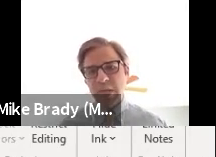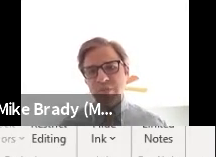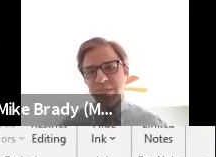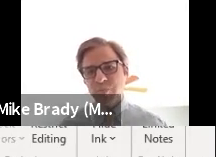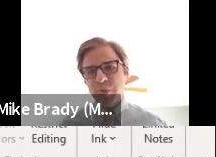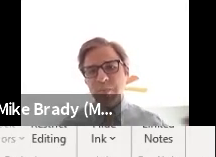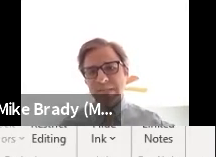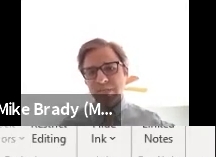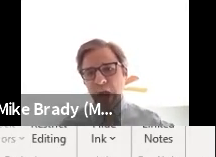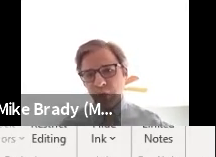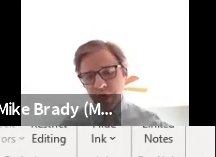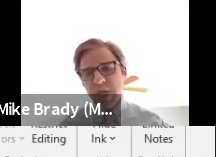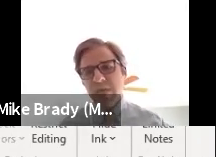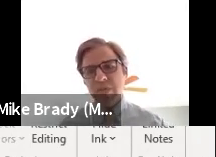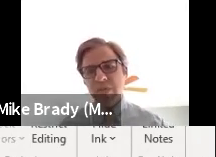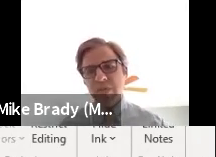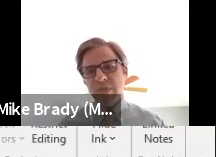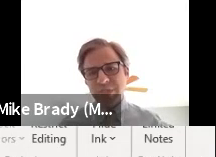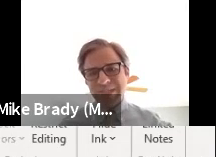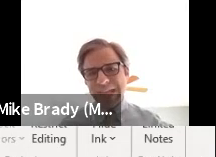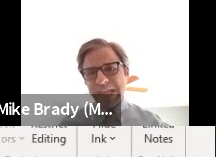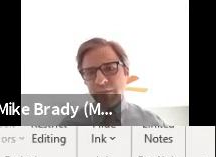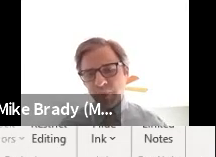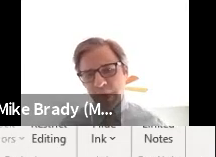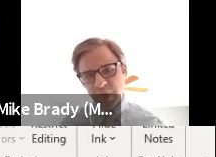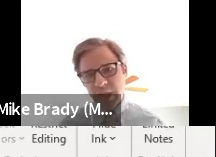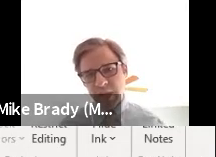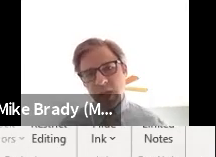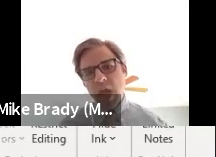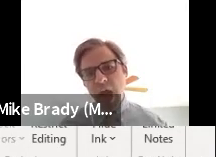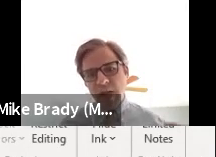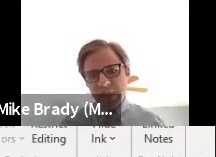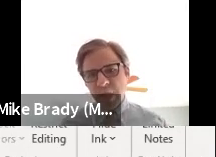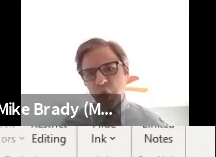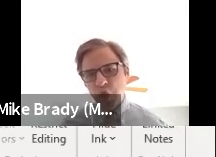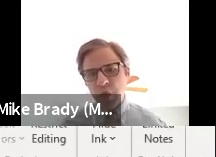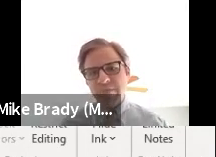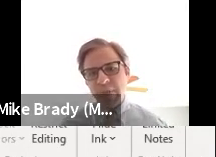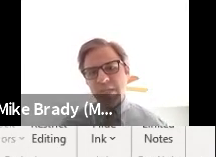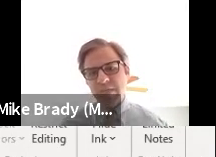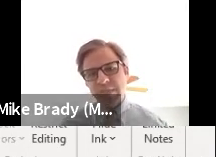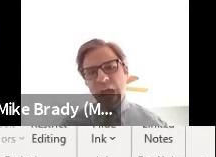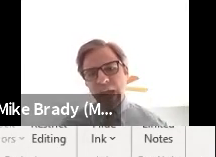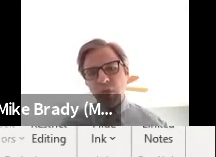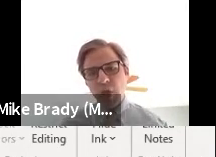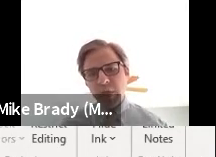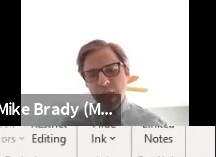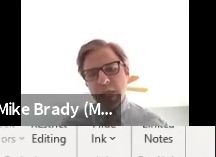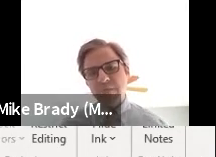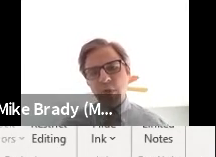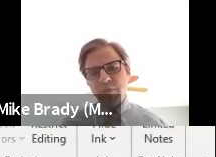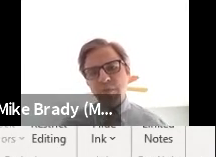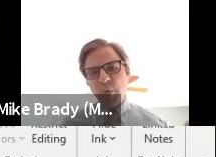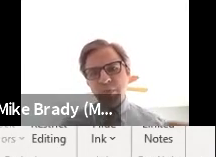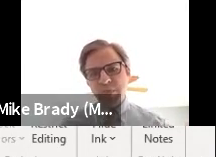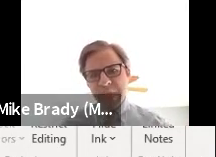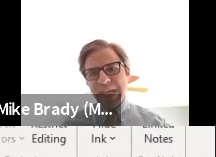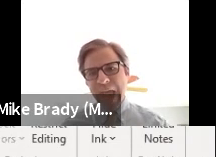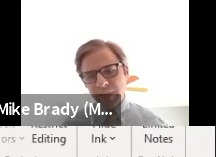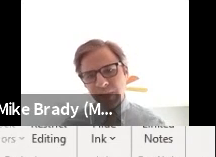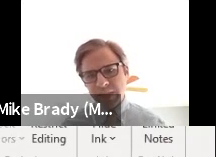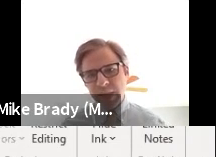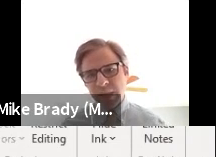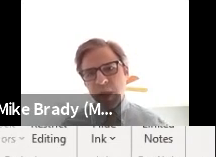said think of communications as putting a message out. They think of outreach as taking information in. Obviously, a good, effective dialogue involves